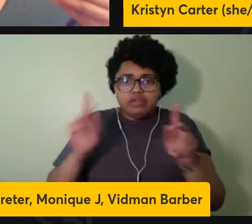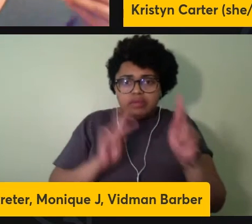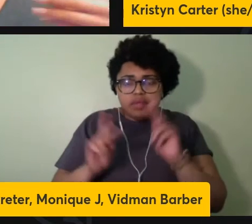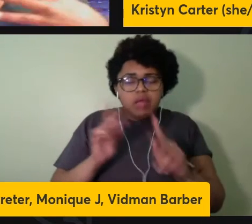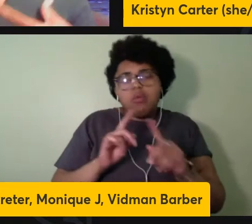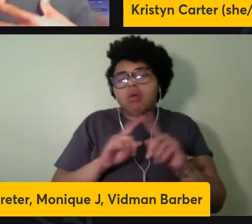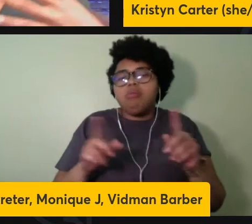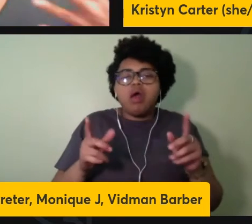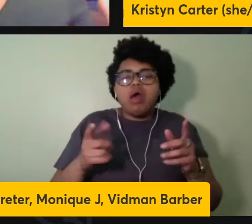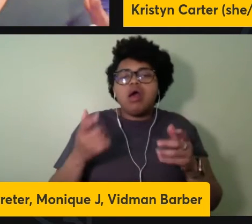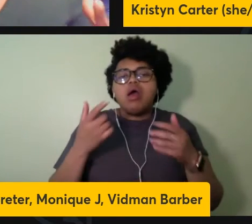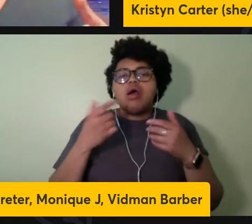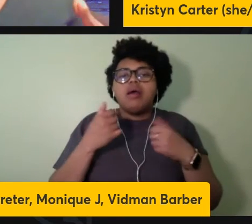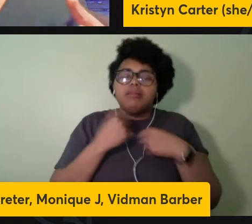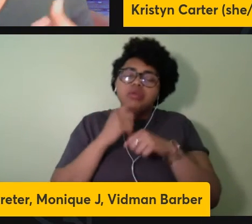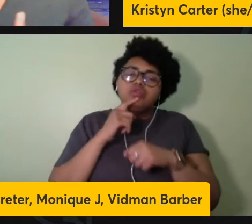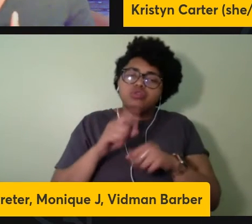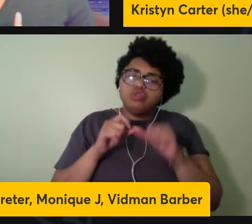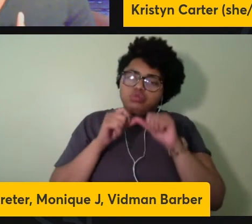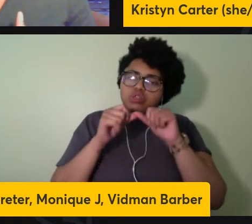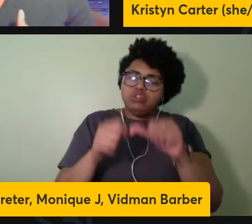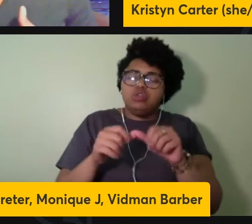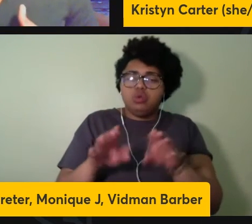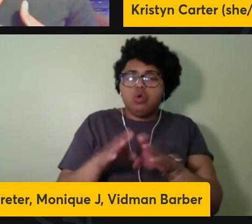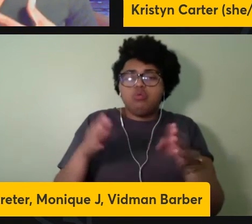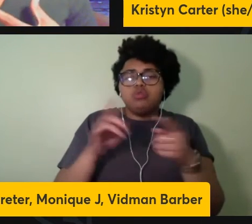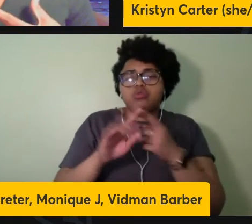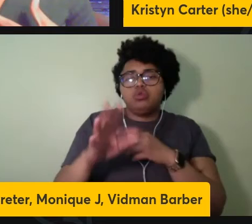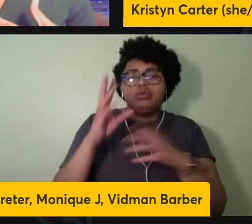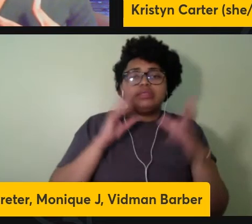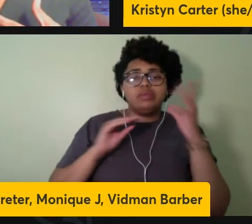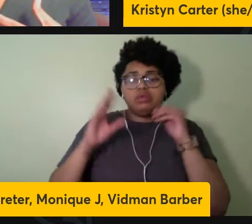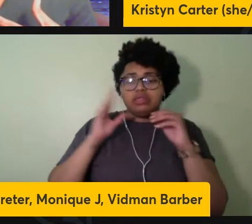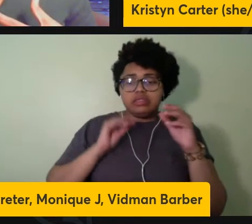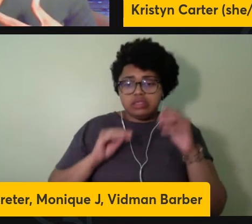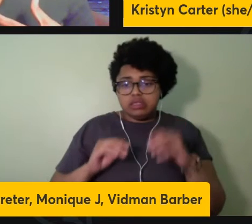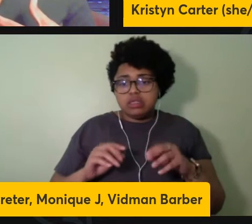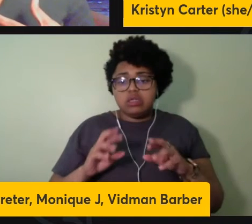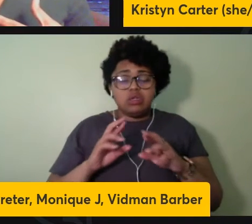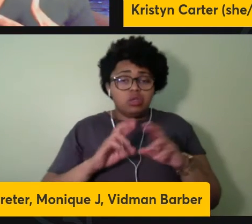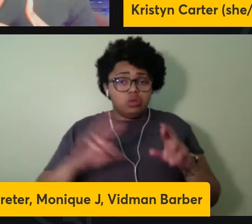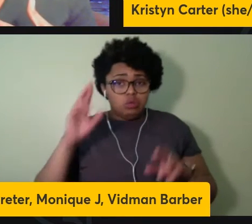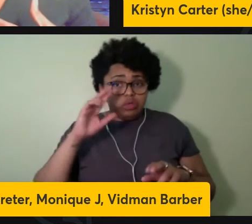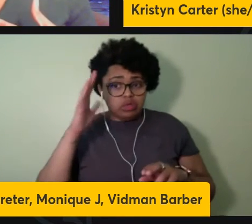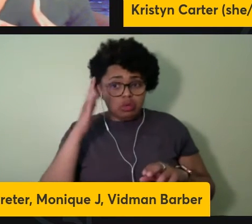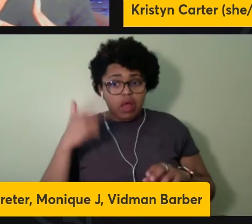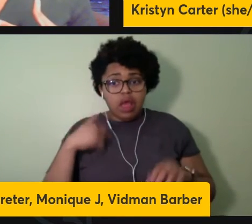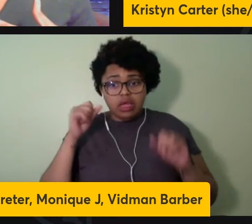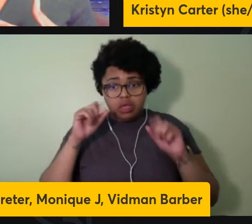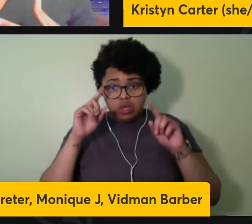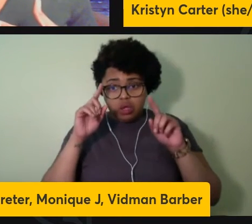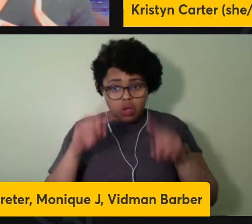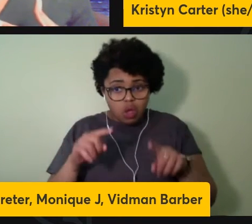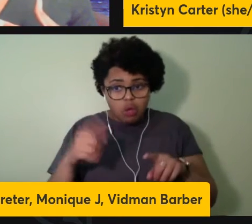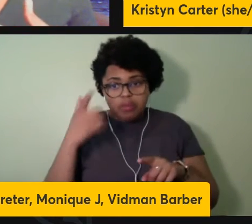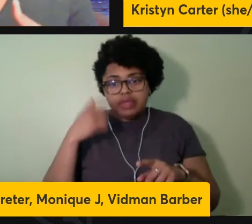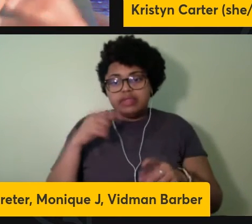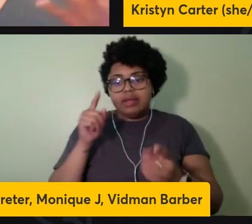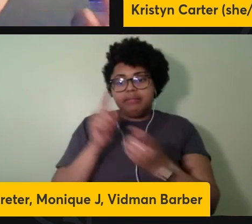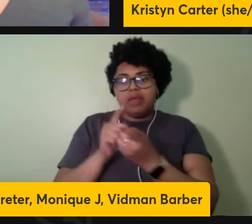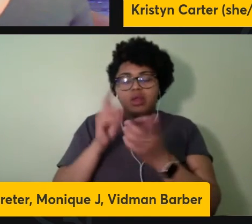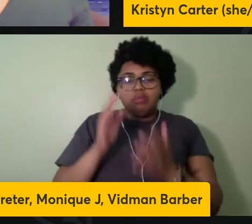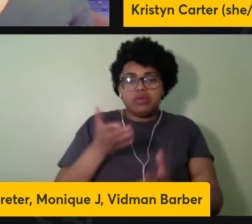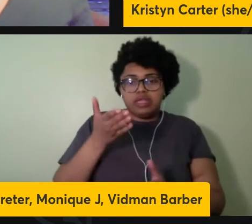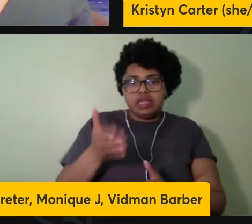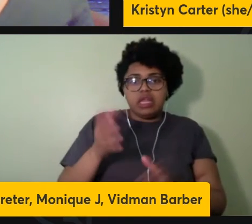always remain open to those experiences. And the reason why I was able to go, because I met someone at a conference, and